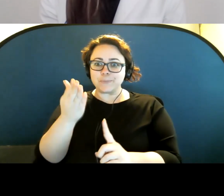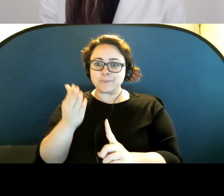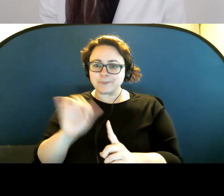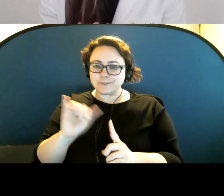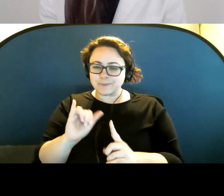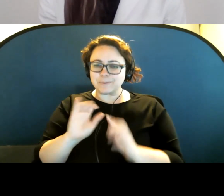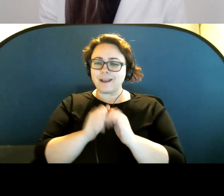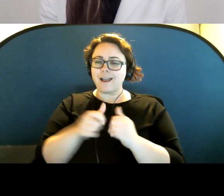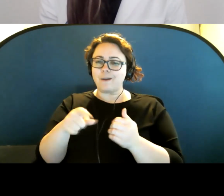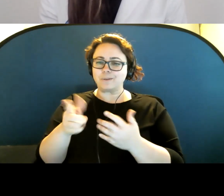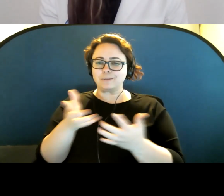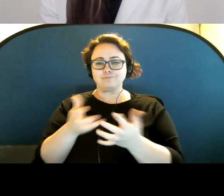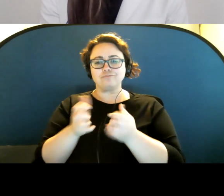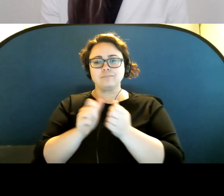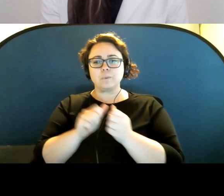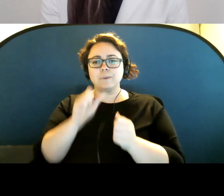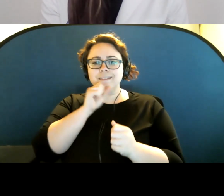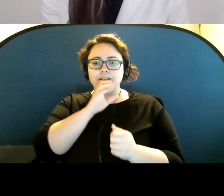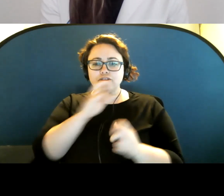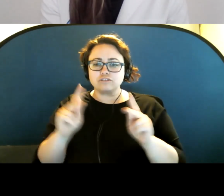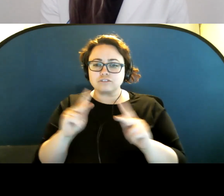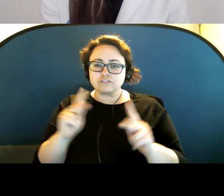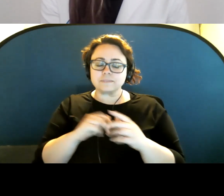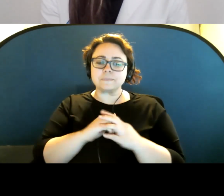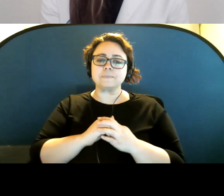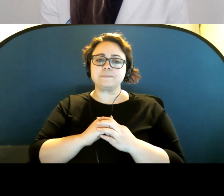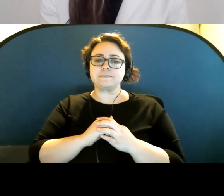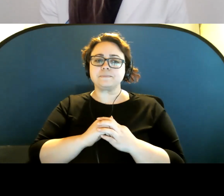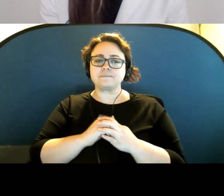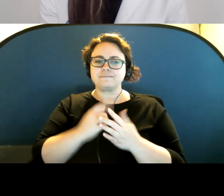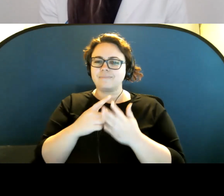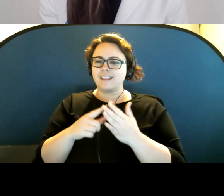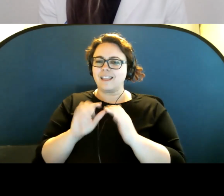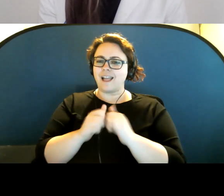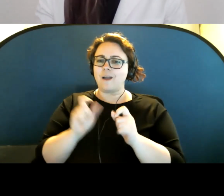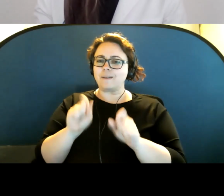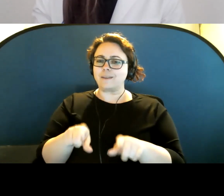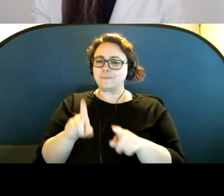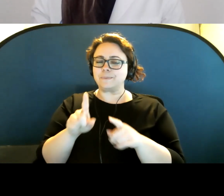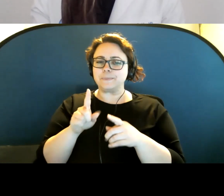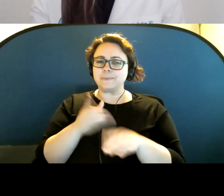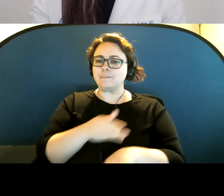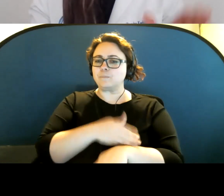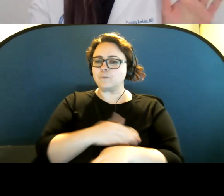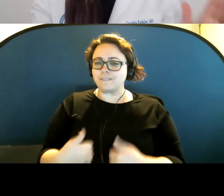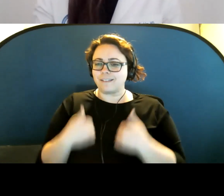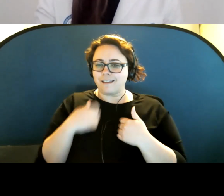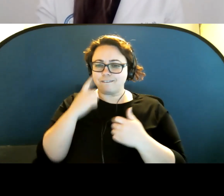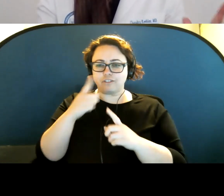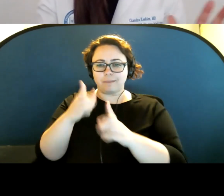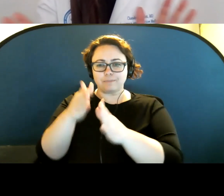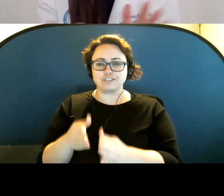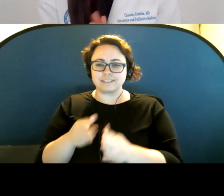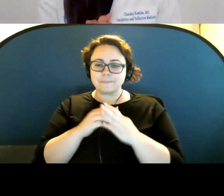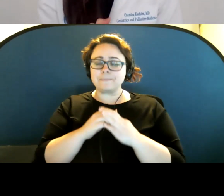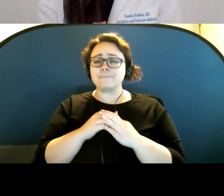elders, what can you add for the person in question? And I know the